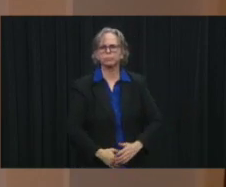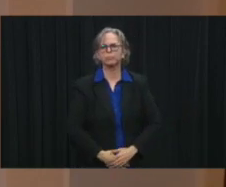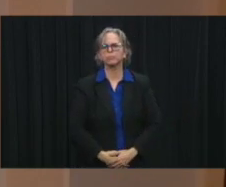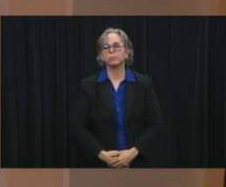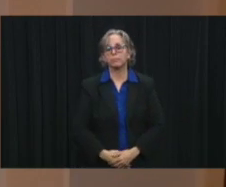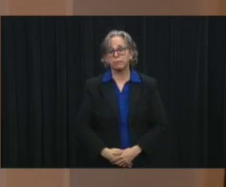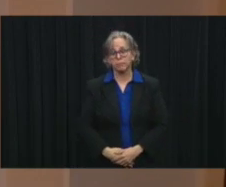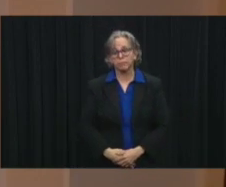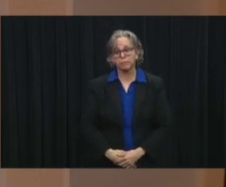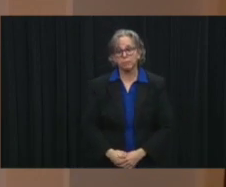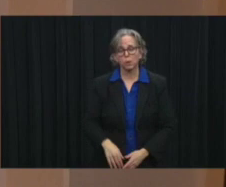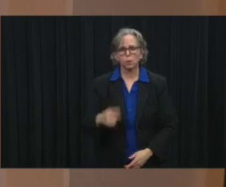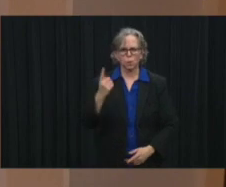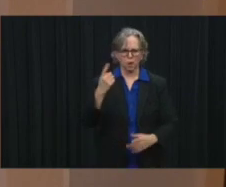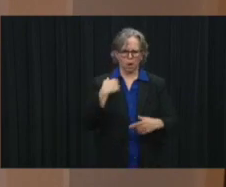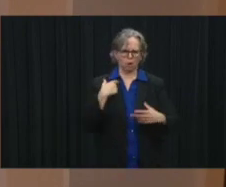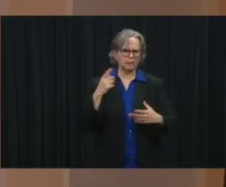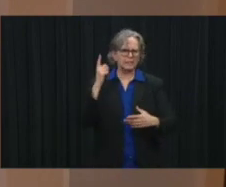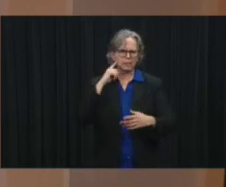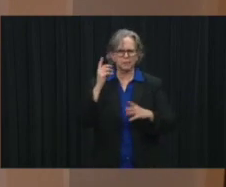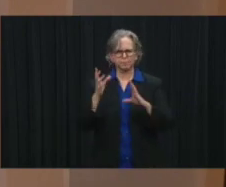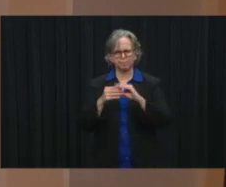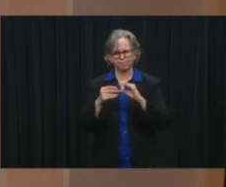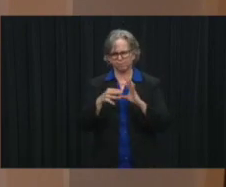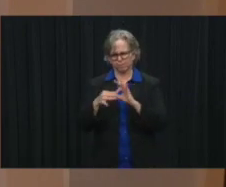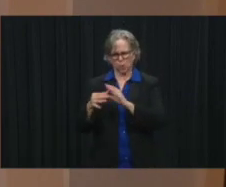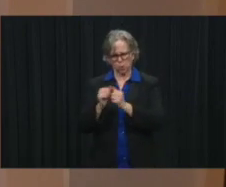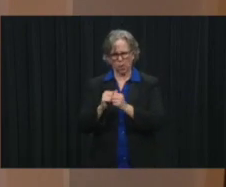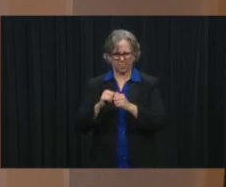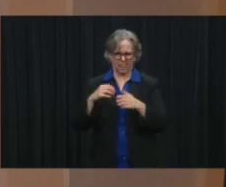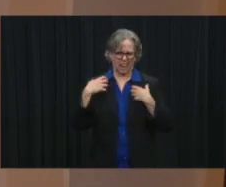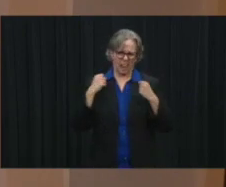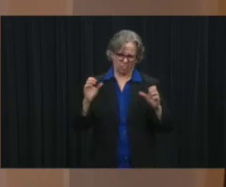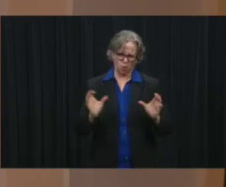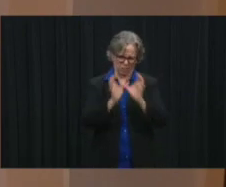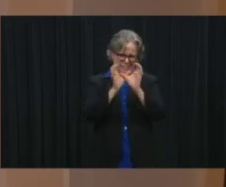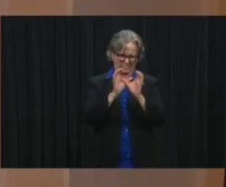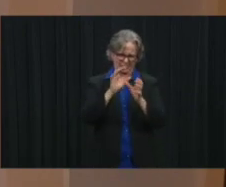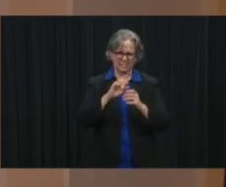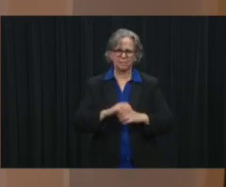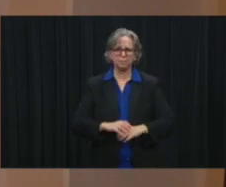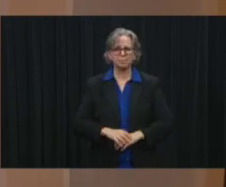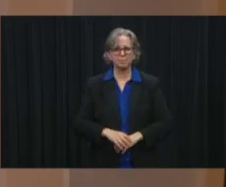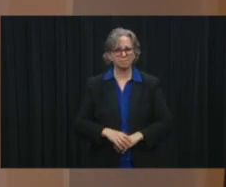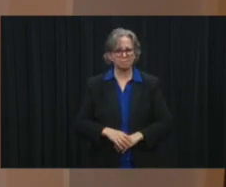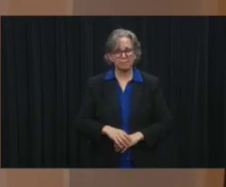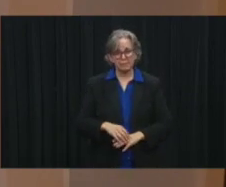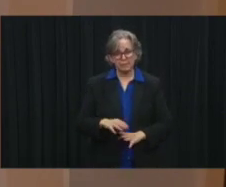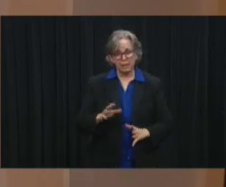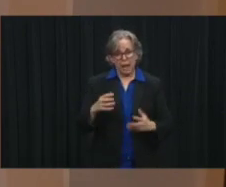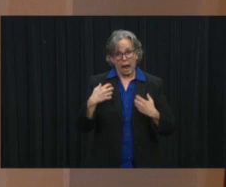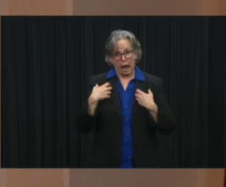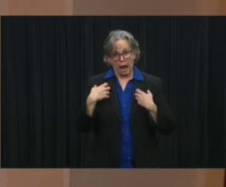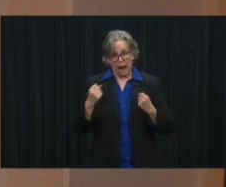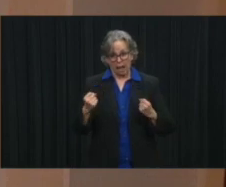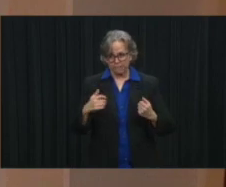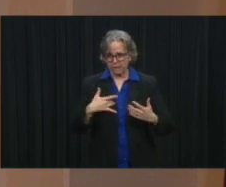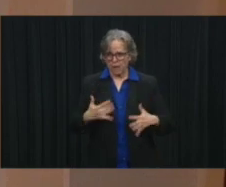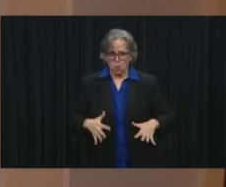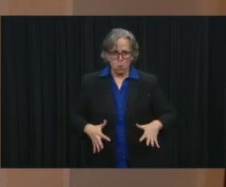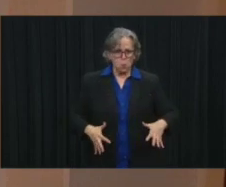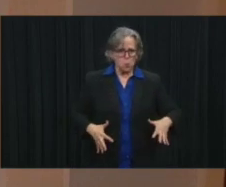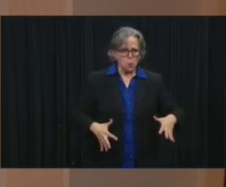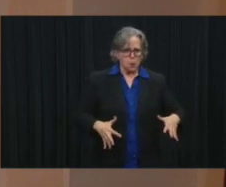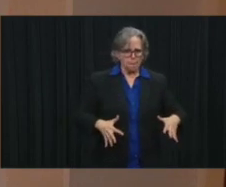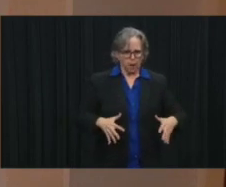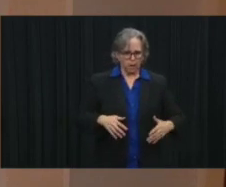crisis that we're experiencing, that there's also not only health anxiety, but a lot of economic anxiety. And I know that